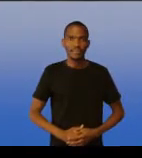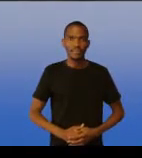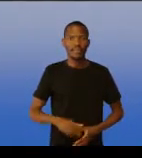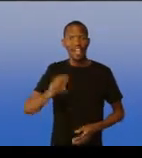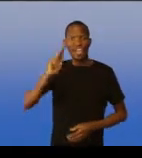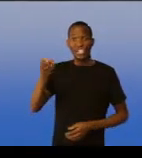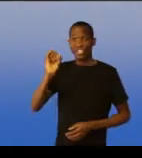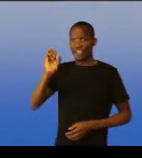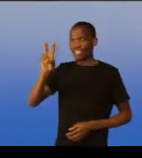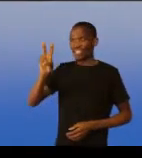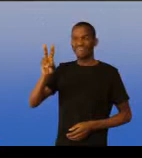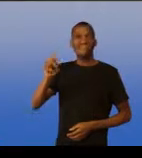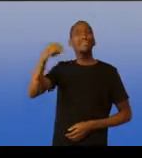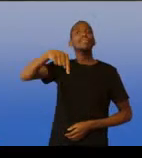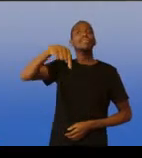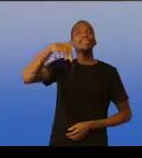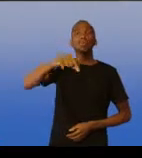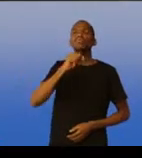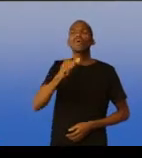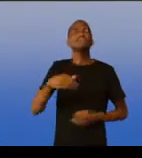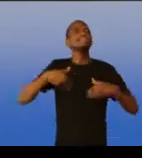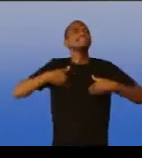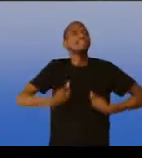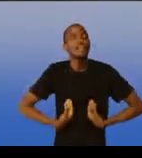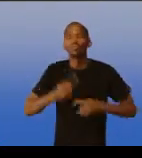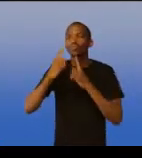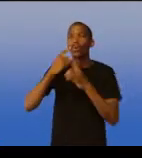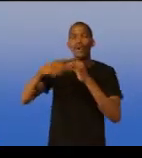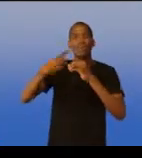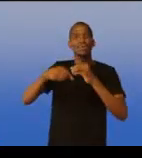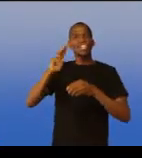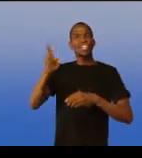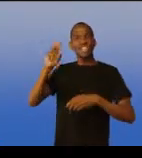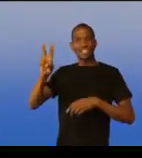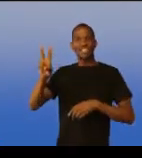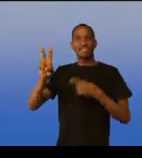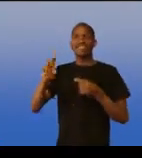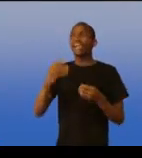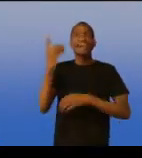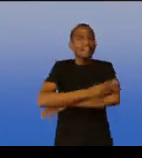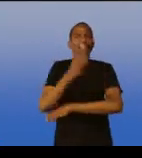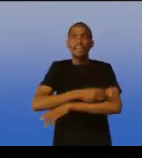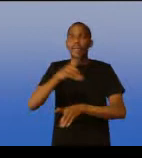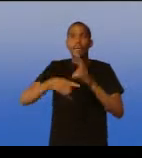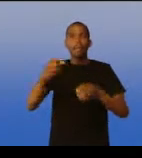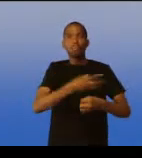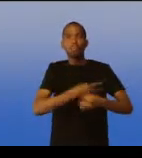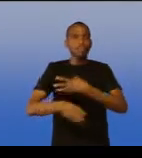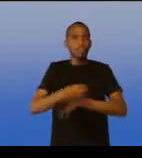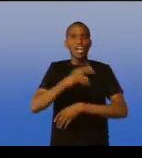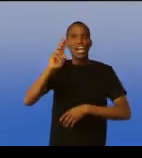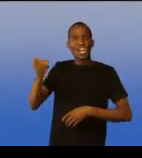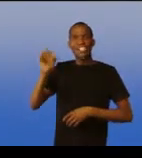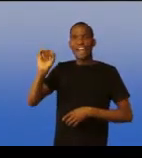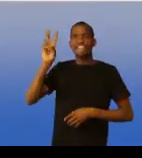HIV is here with us. Let's not get tired to talk about HIV. Every day somebody is getting infected with HIV. And as a matter